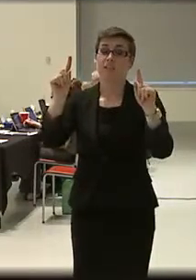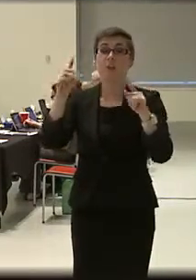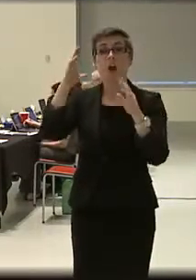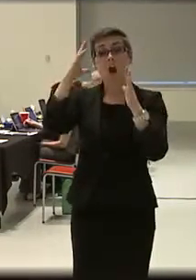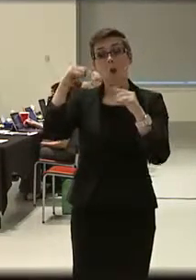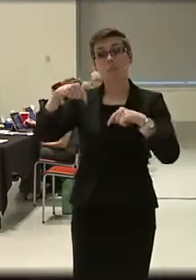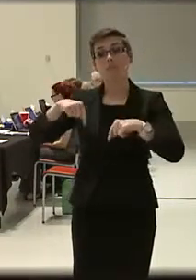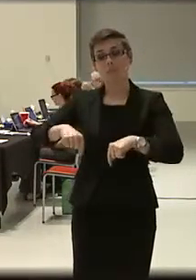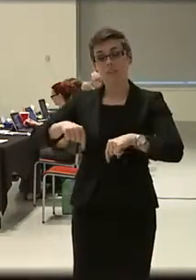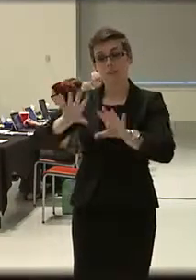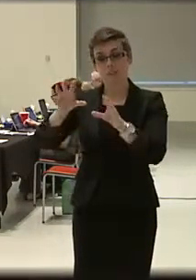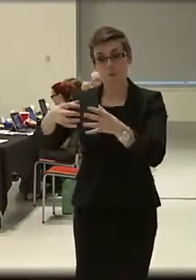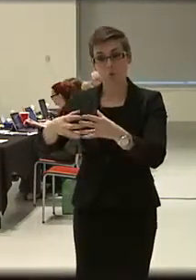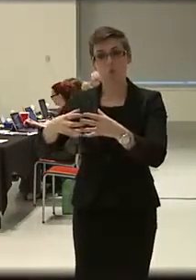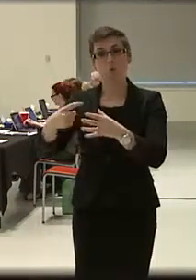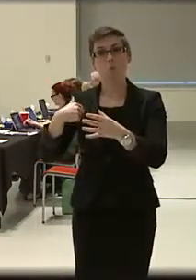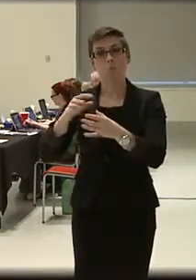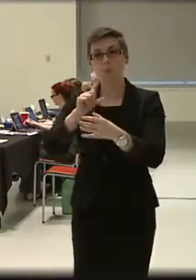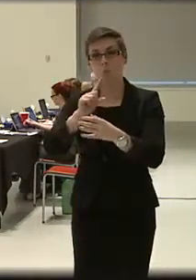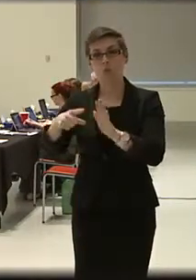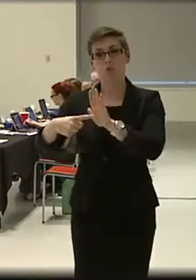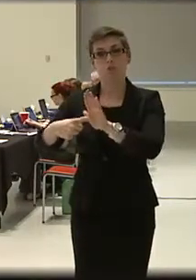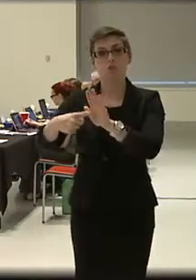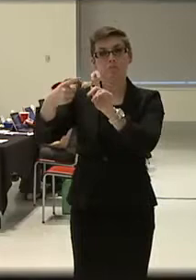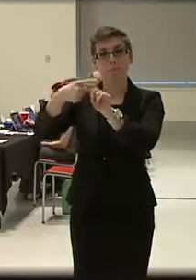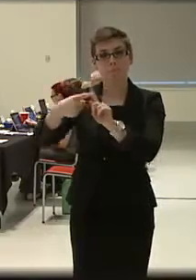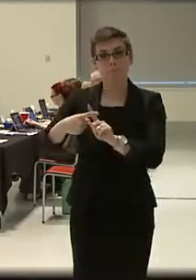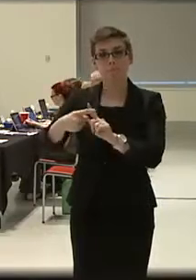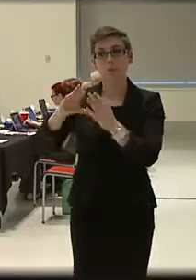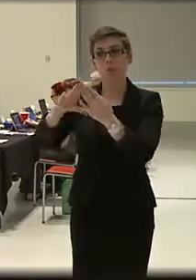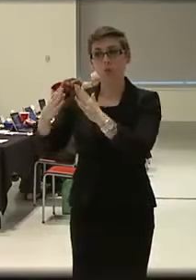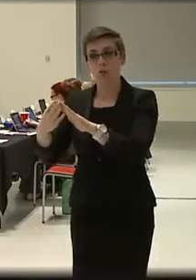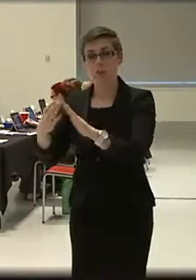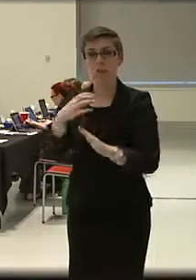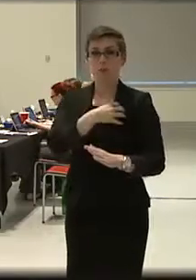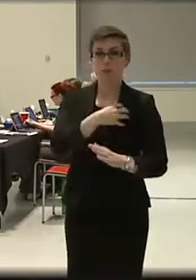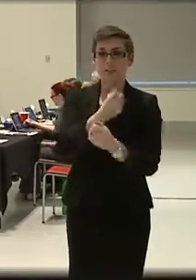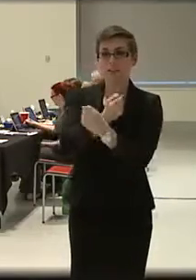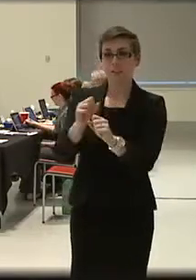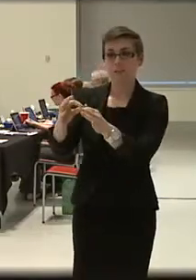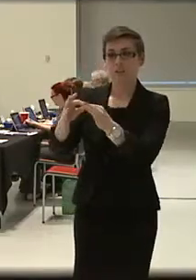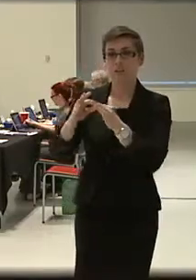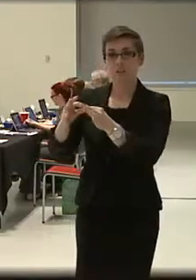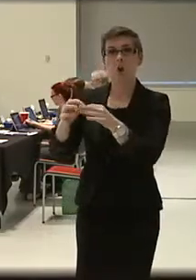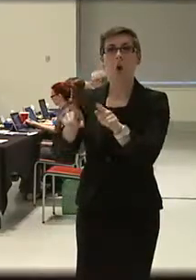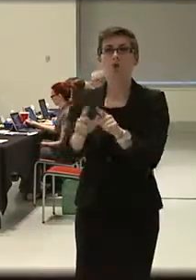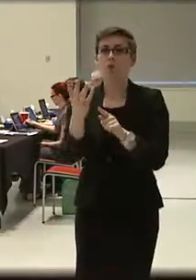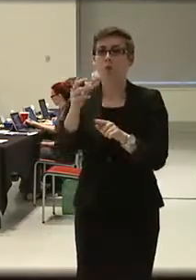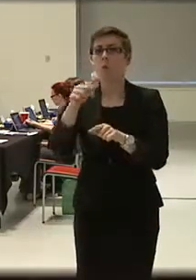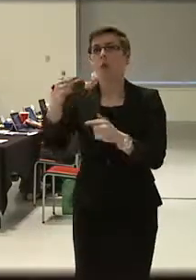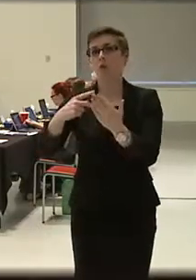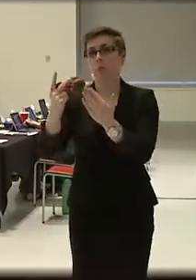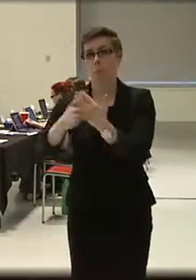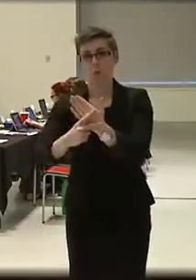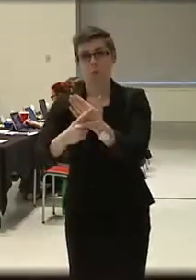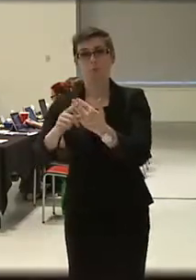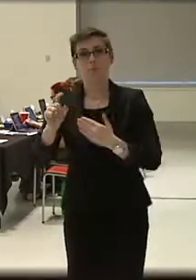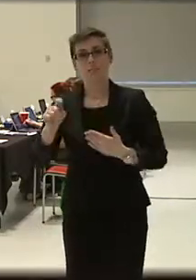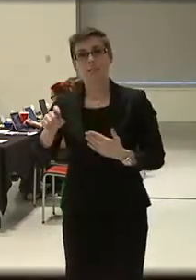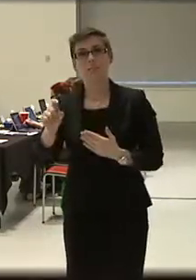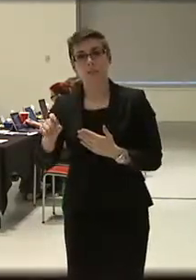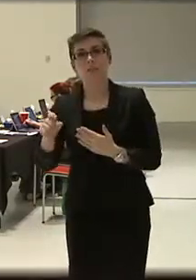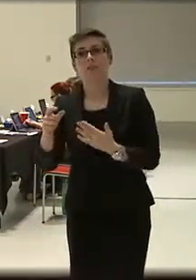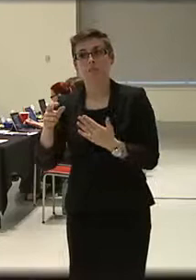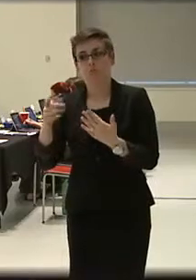can highlight the Community Safety Partnership Police, and there are about 4 other programs that need to be lifted up because